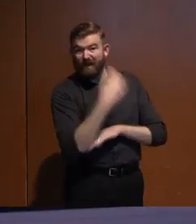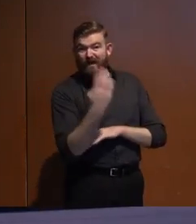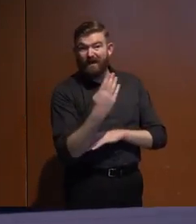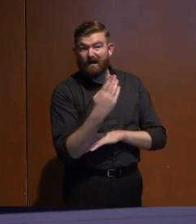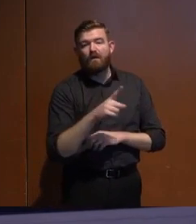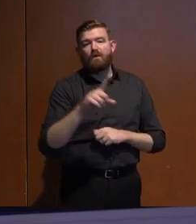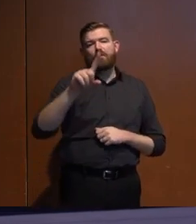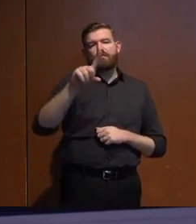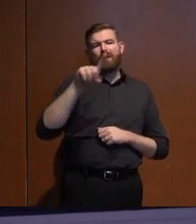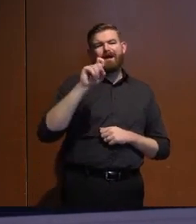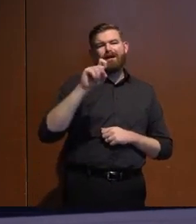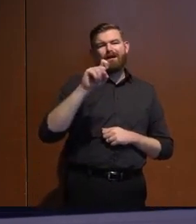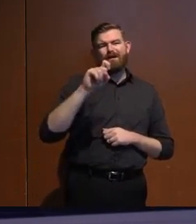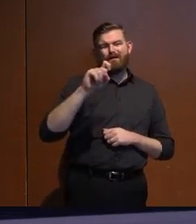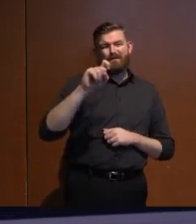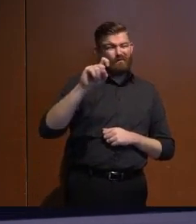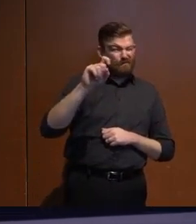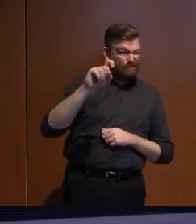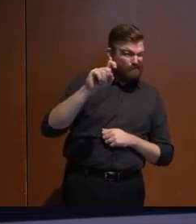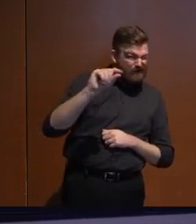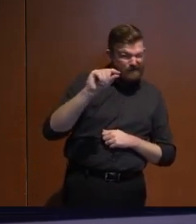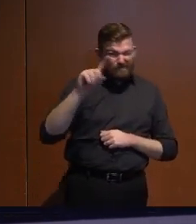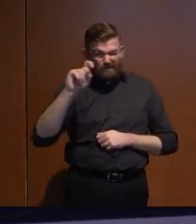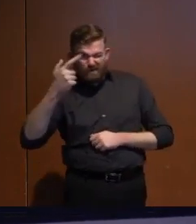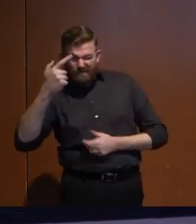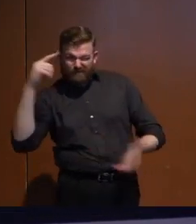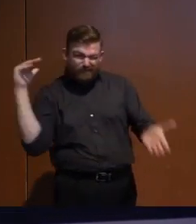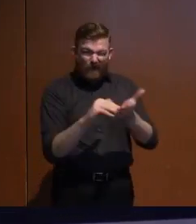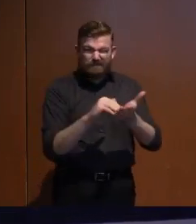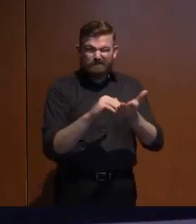almost 121,000 N95 masks,